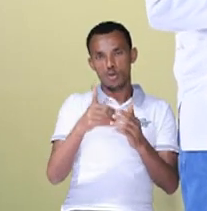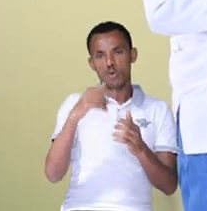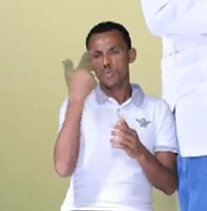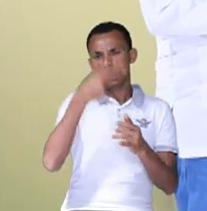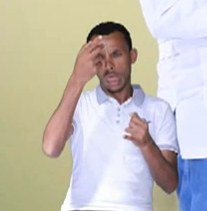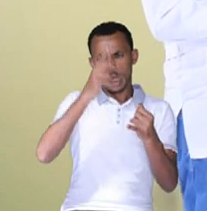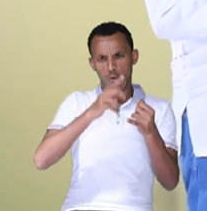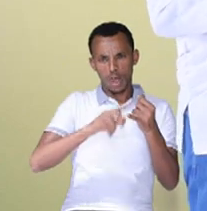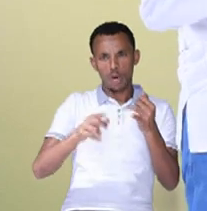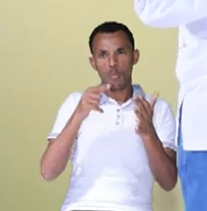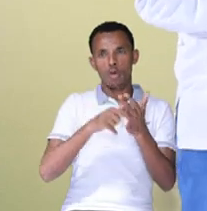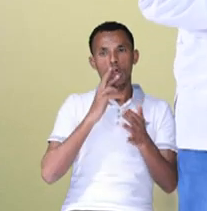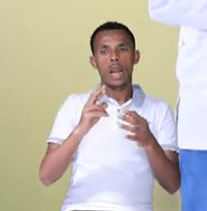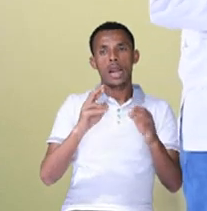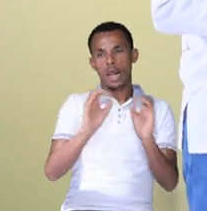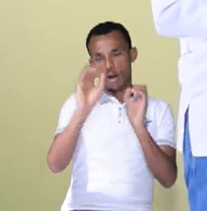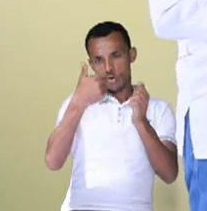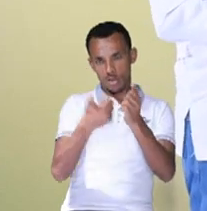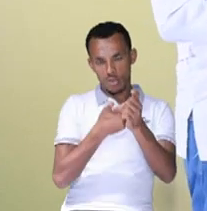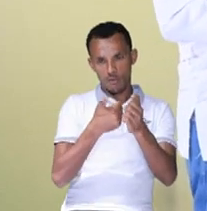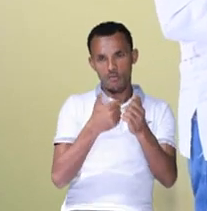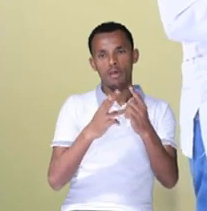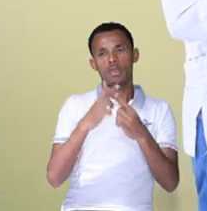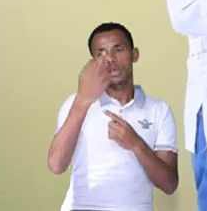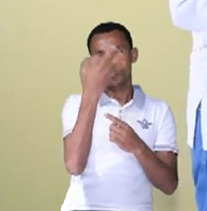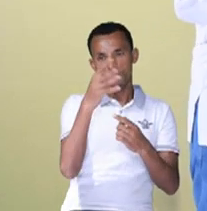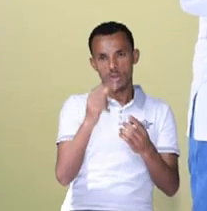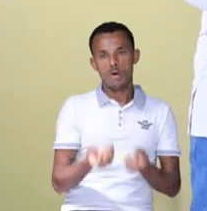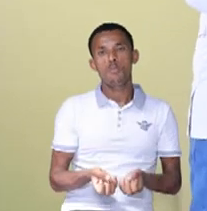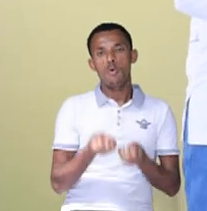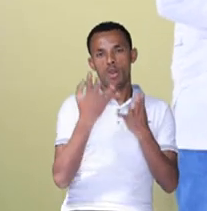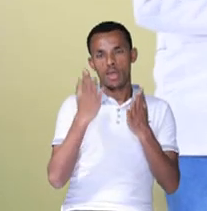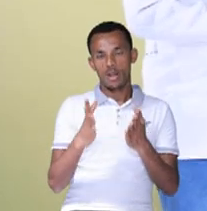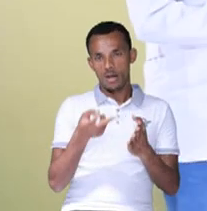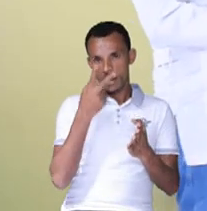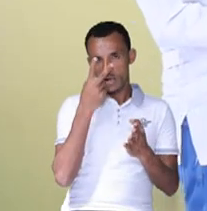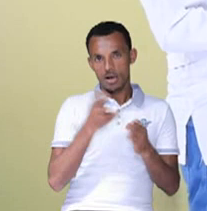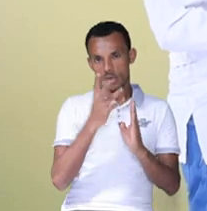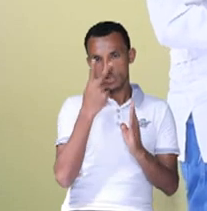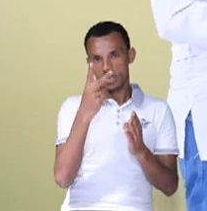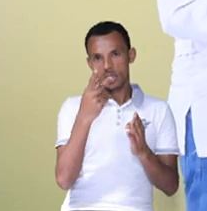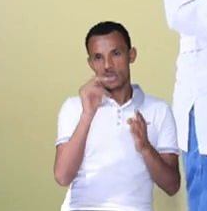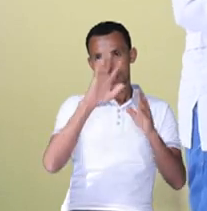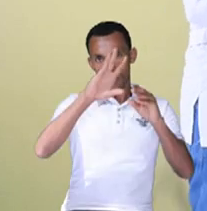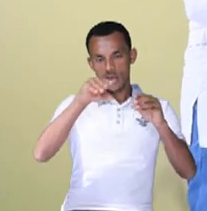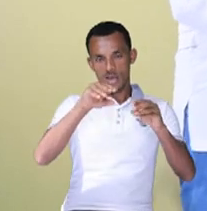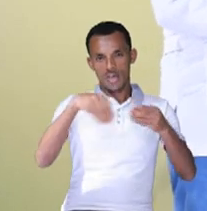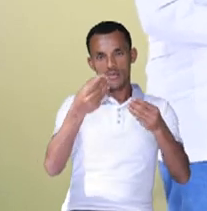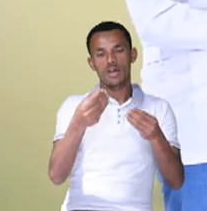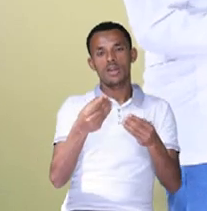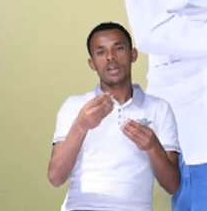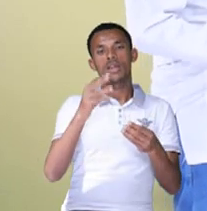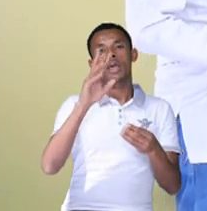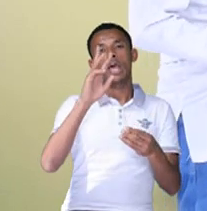whose endpoints are an non-consecutive vertex of the polygon. Let you see the given polygon of